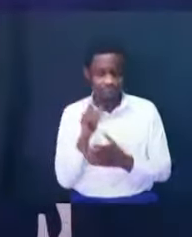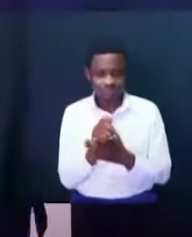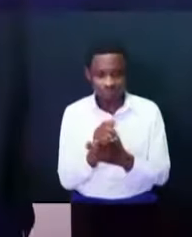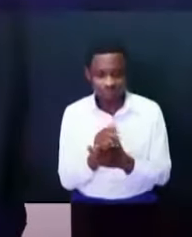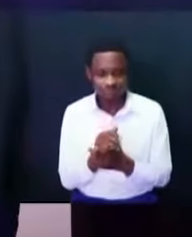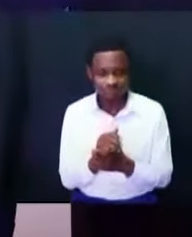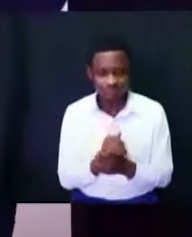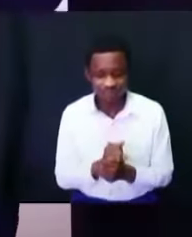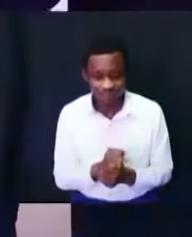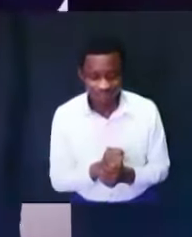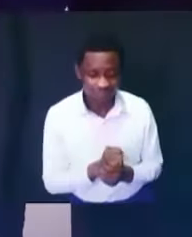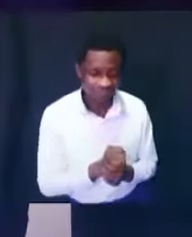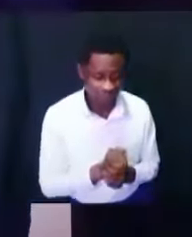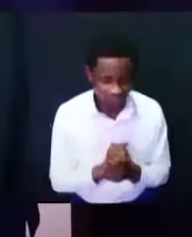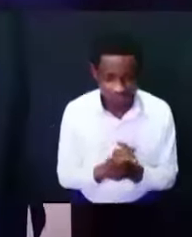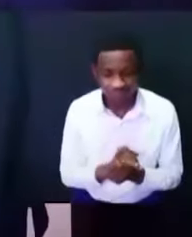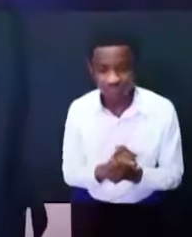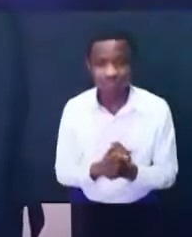opened his address